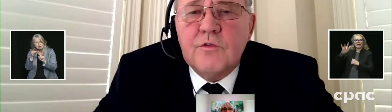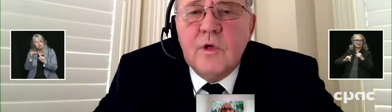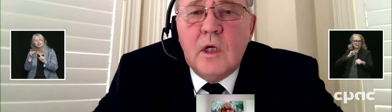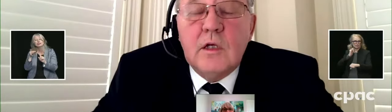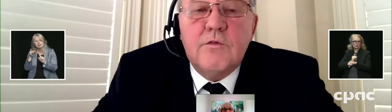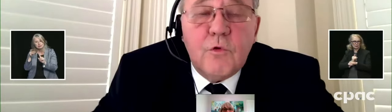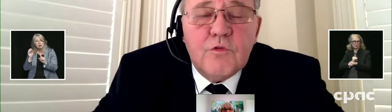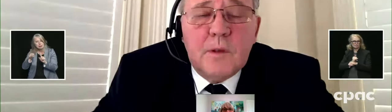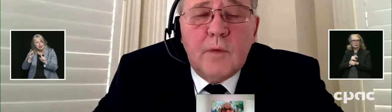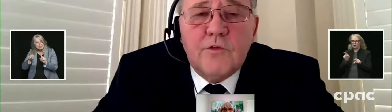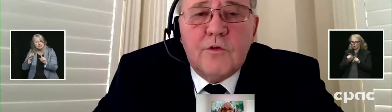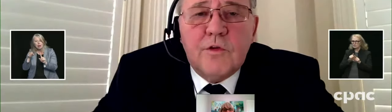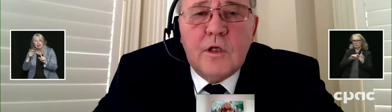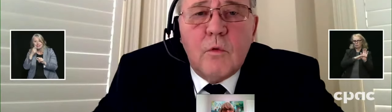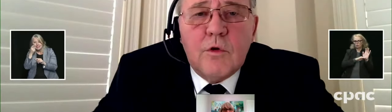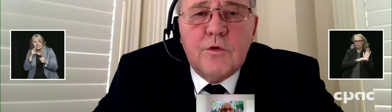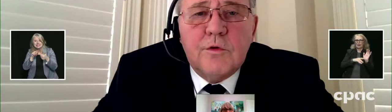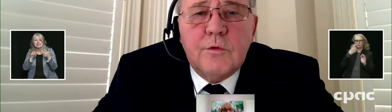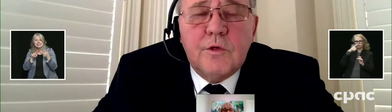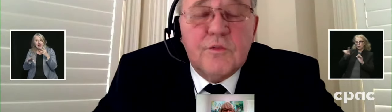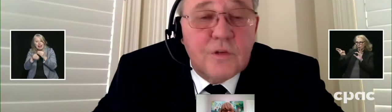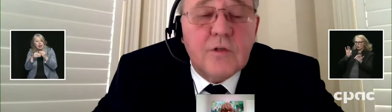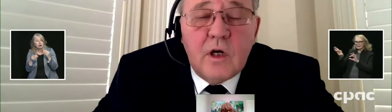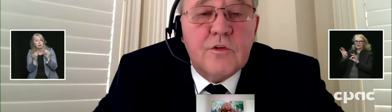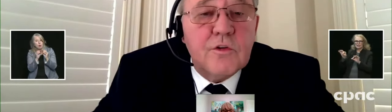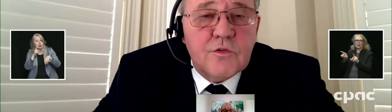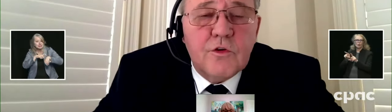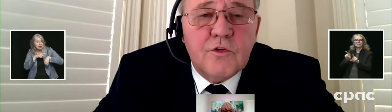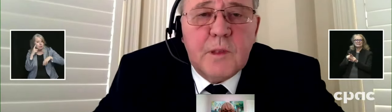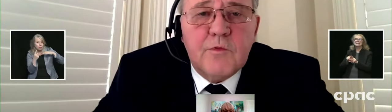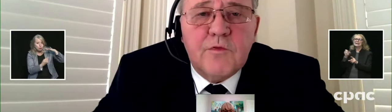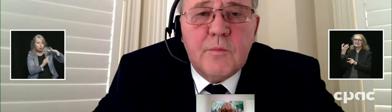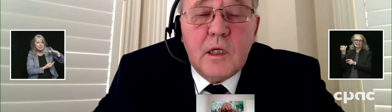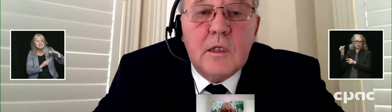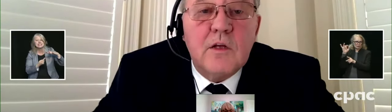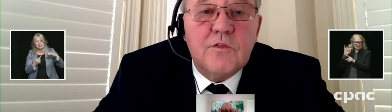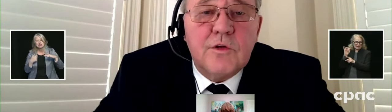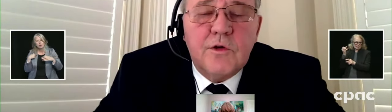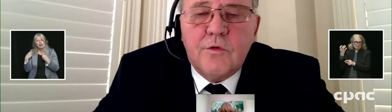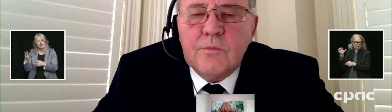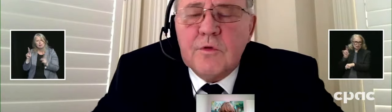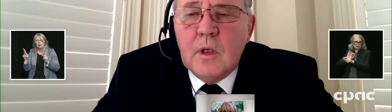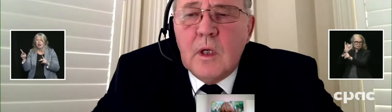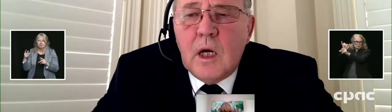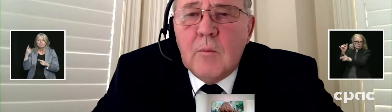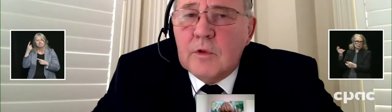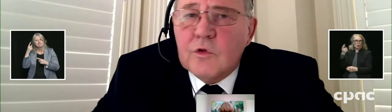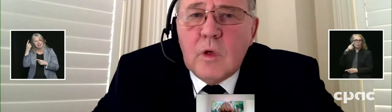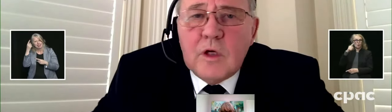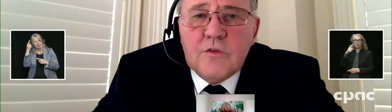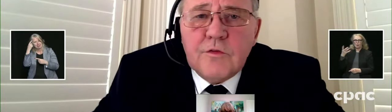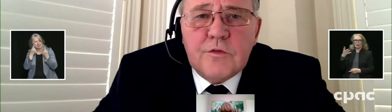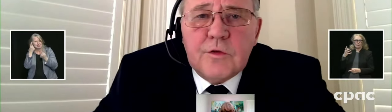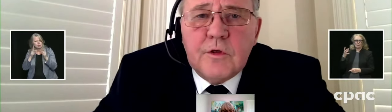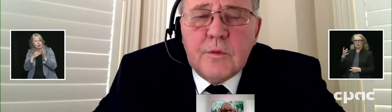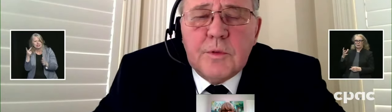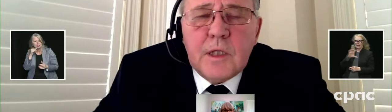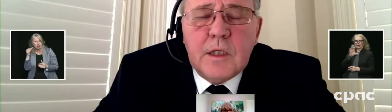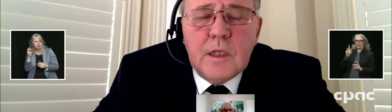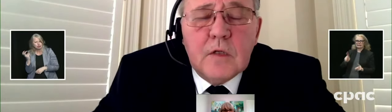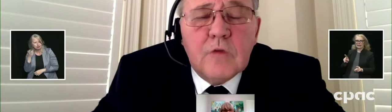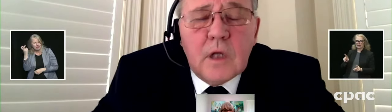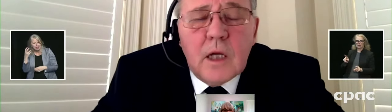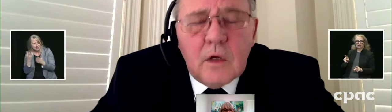measures, and enforcement measures in order to disincentivize and discourage people from making unnecessary trips. We'll do what is necessary to